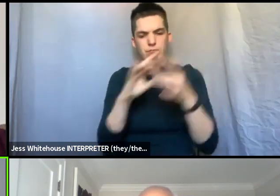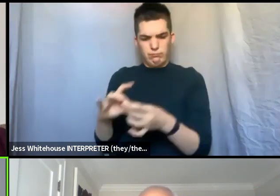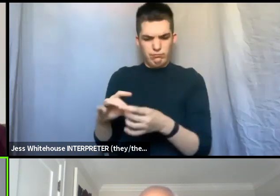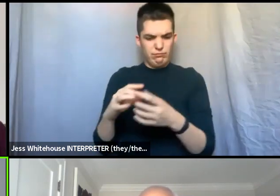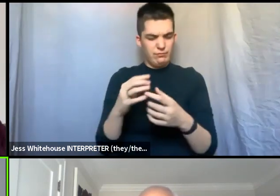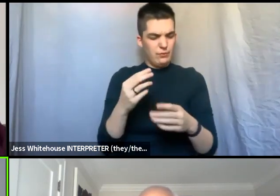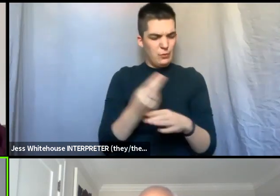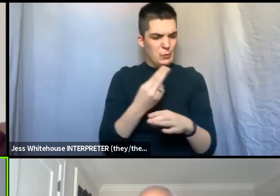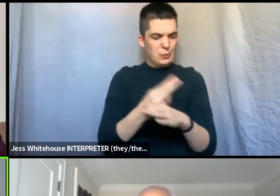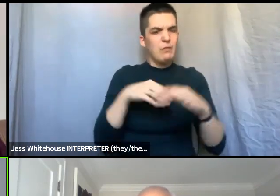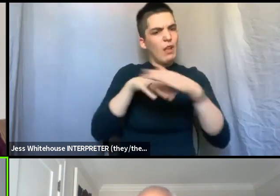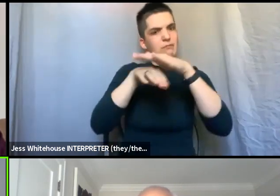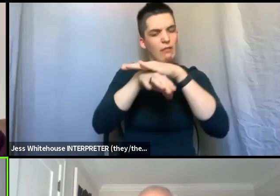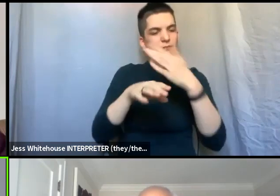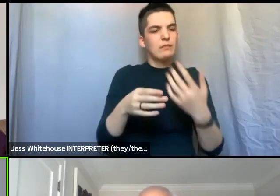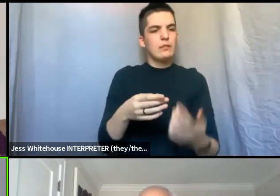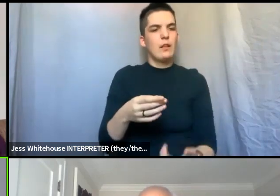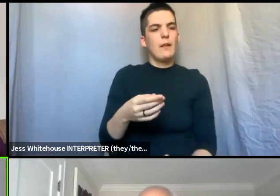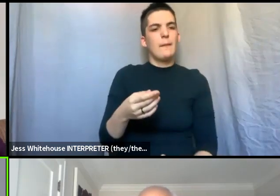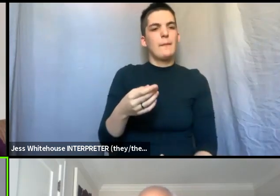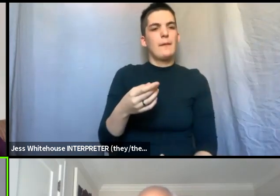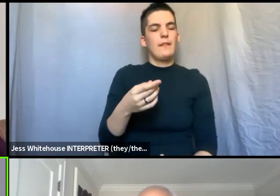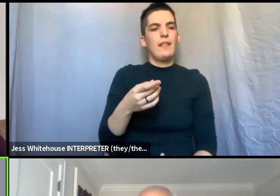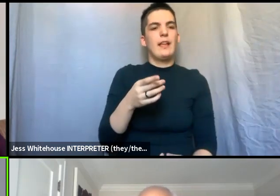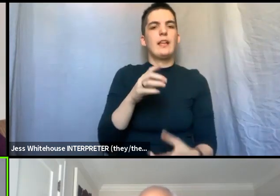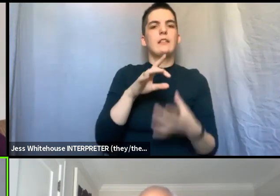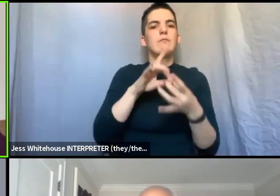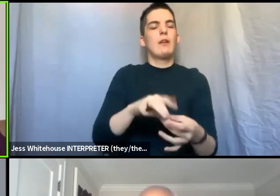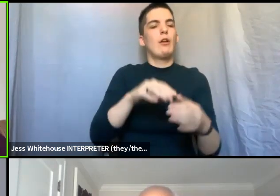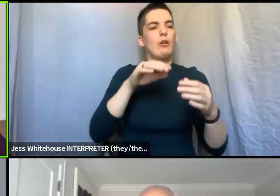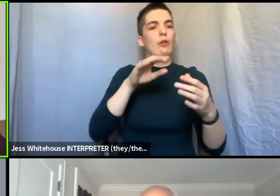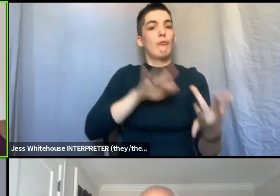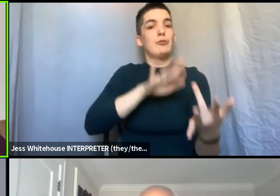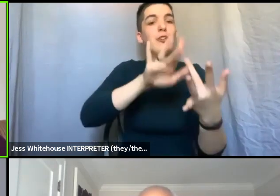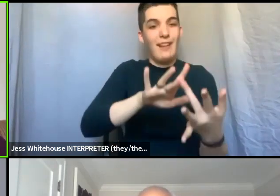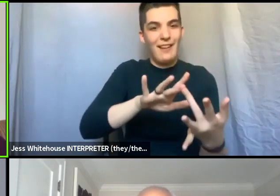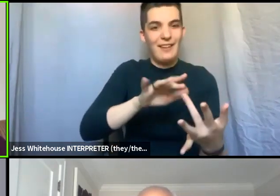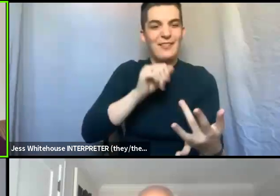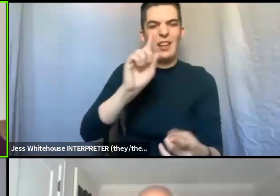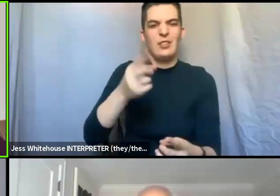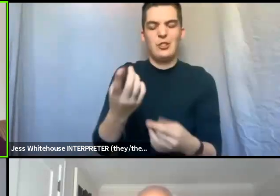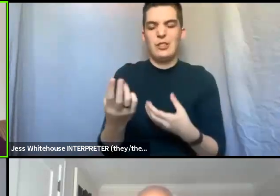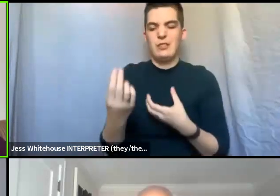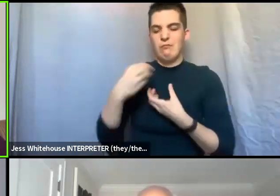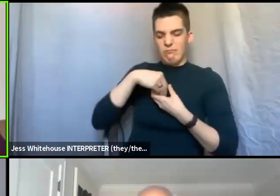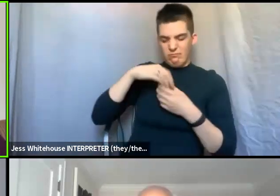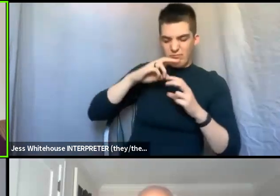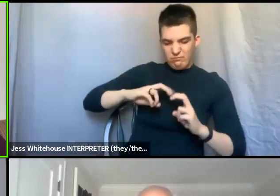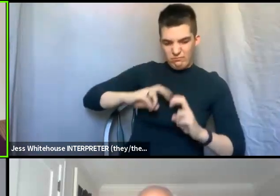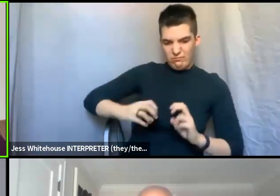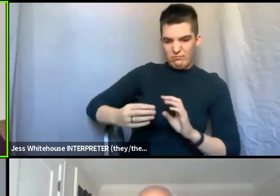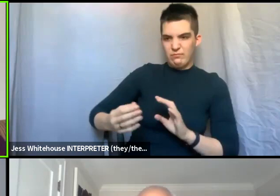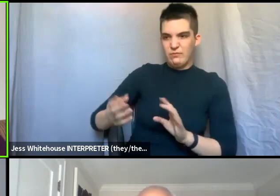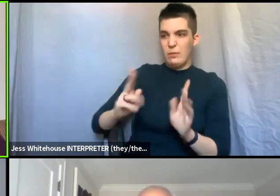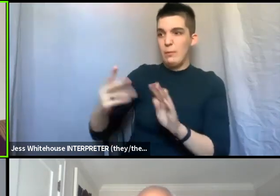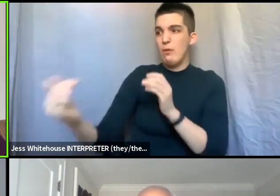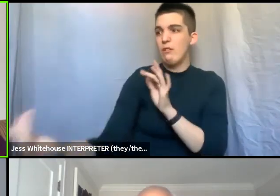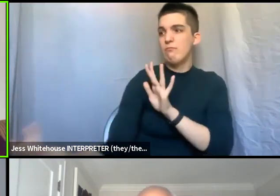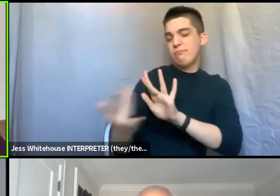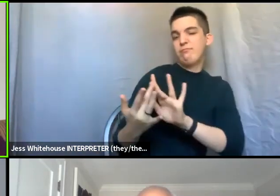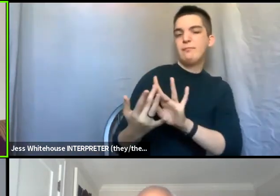this time to reach out as opposed to reaching in. Well, I think accessibility is really, you know, just